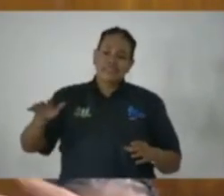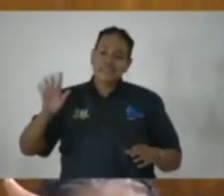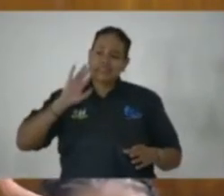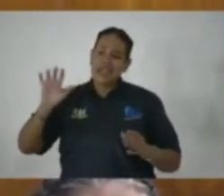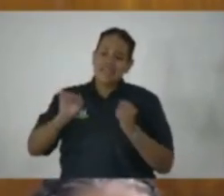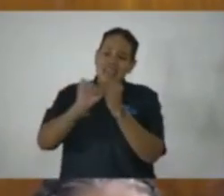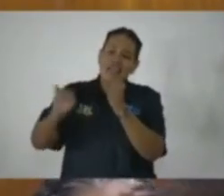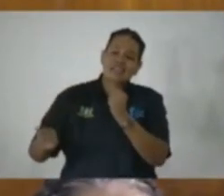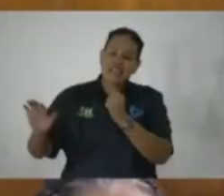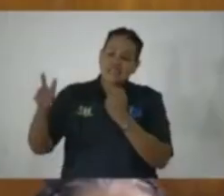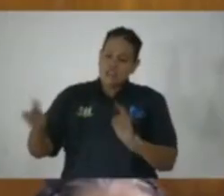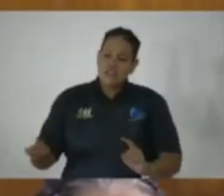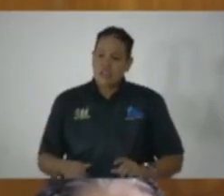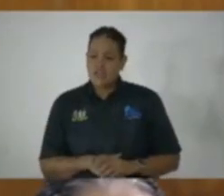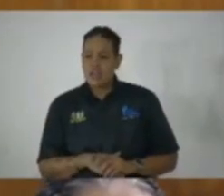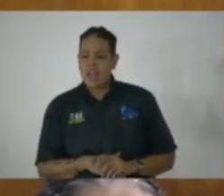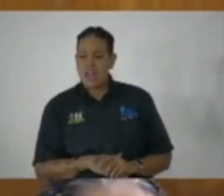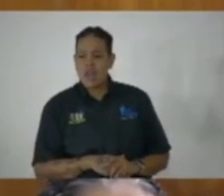exaggerate.